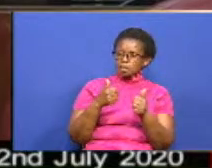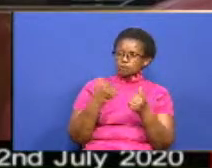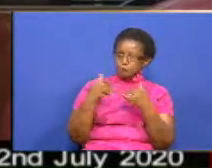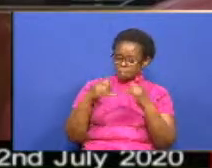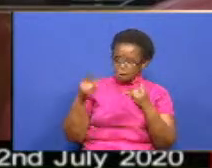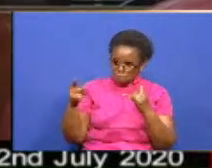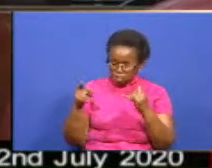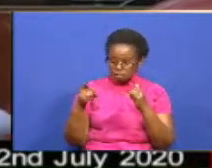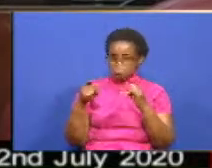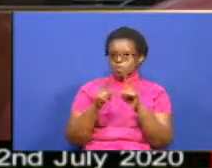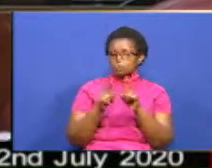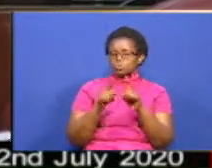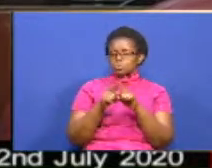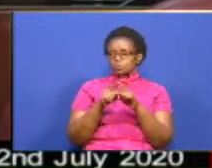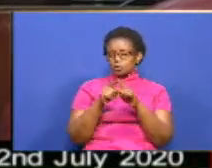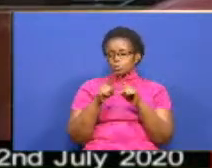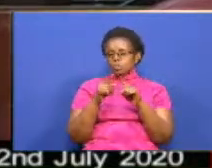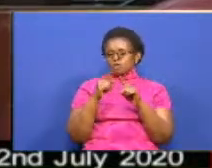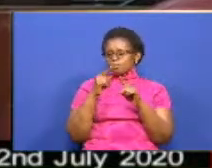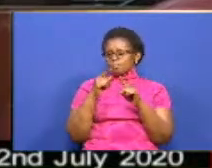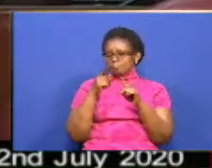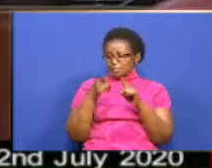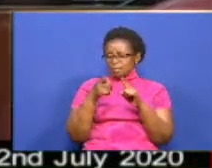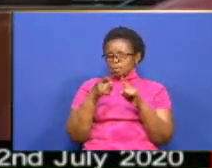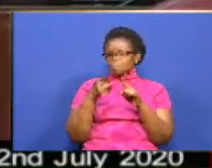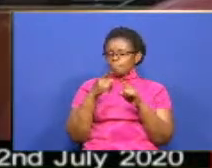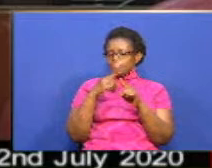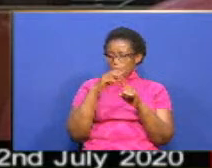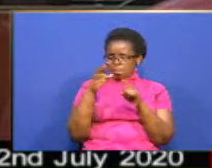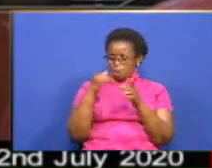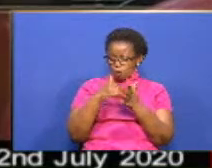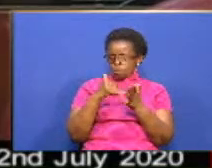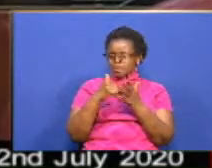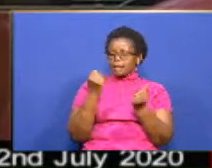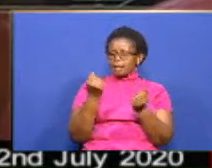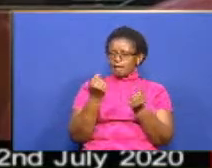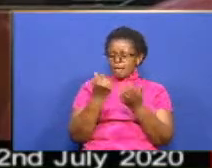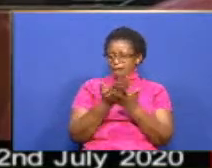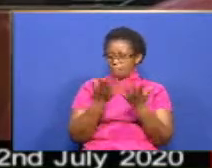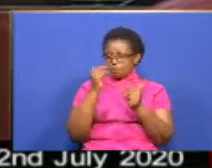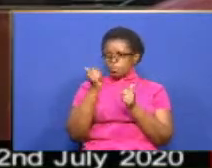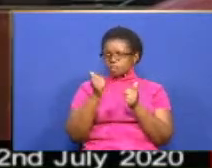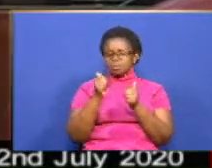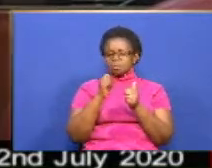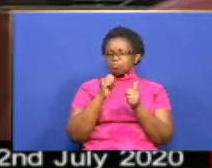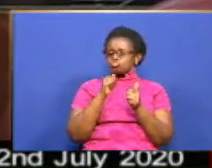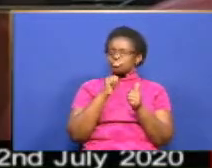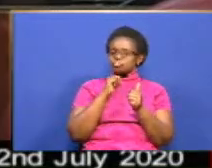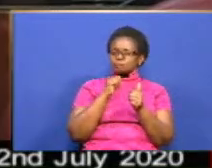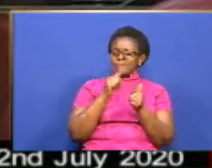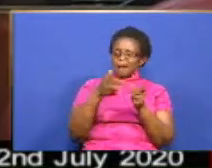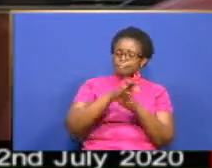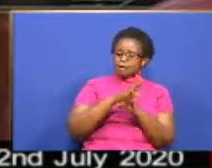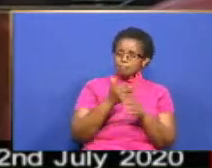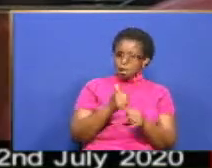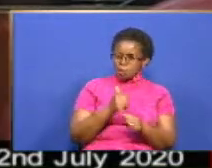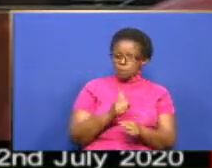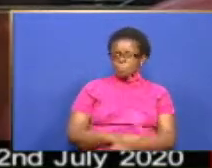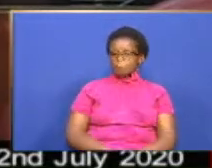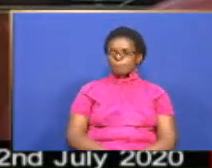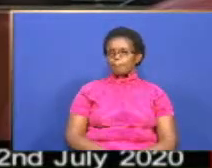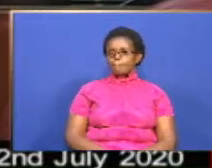for prescribing anything that is not covered. So, Madam Speaker, I believe this is timely. Like I said, Kenya is